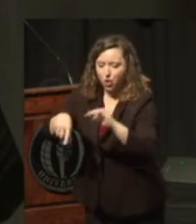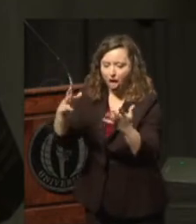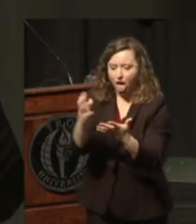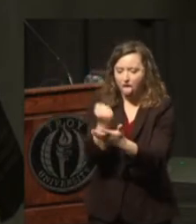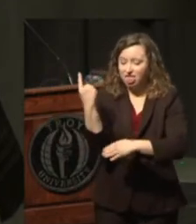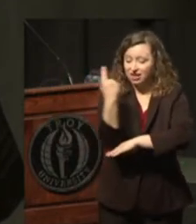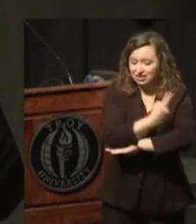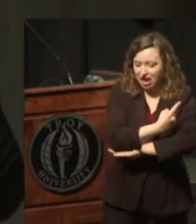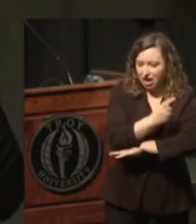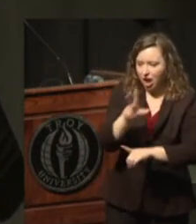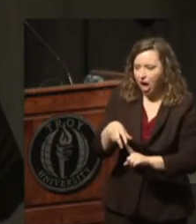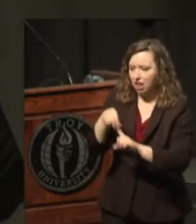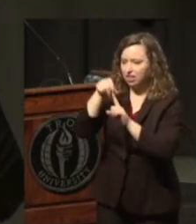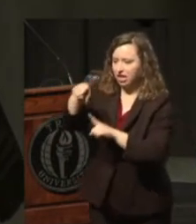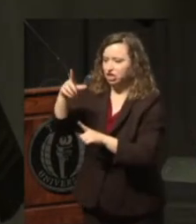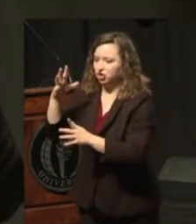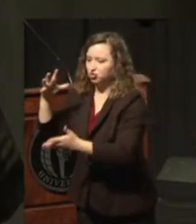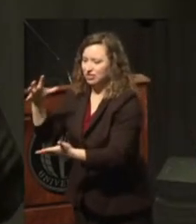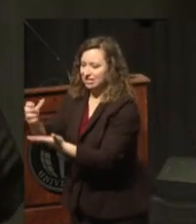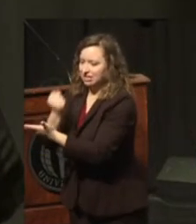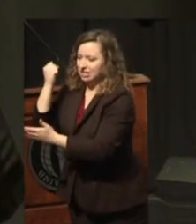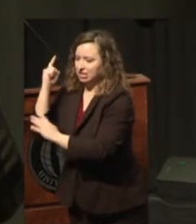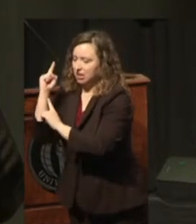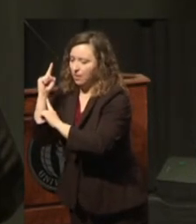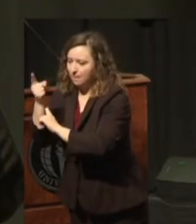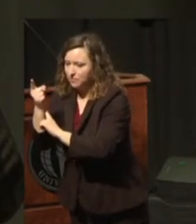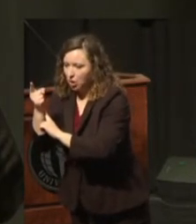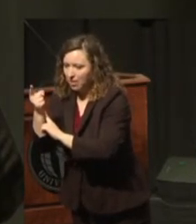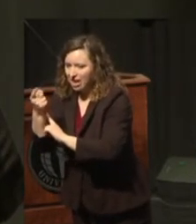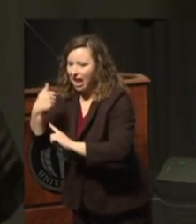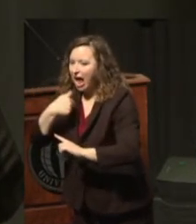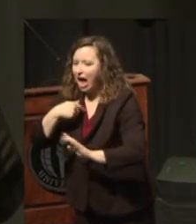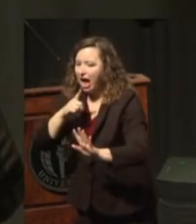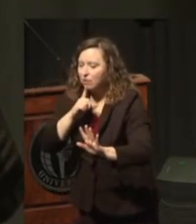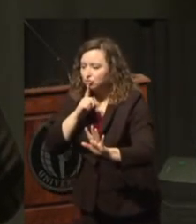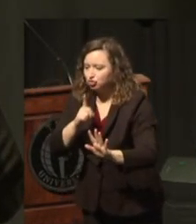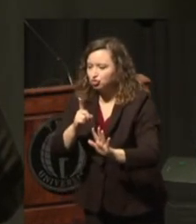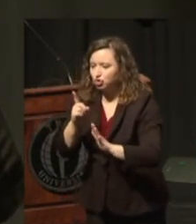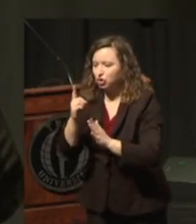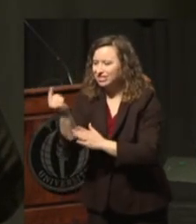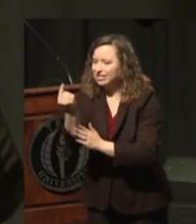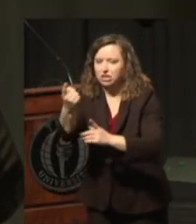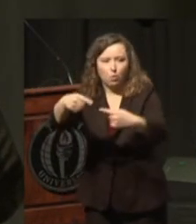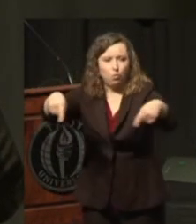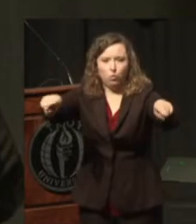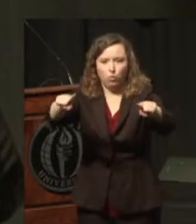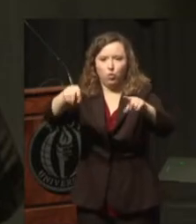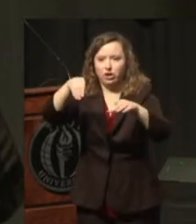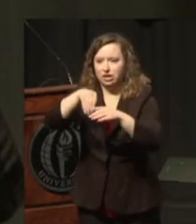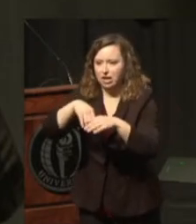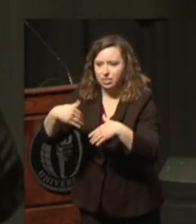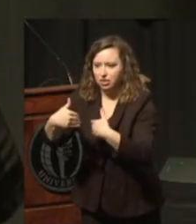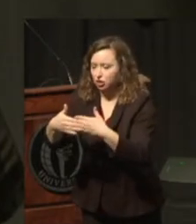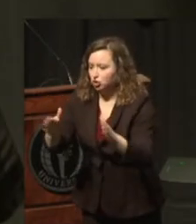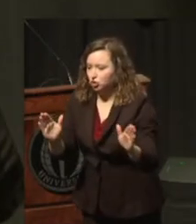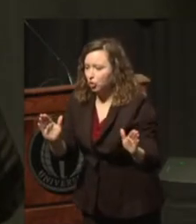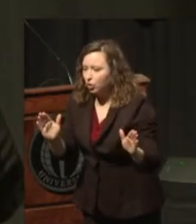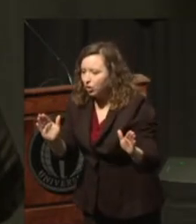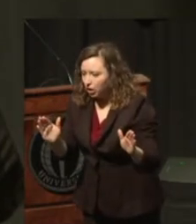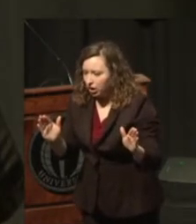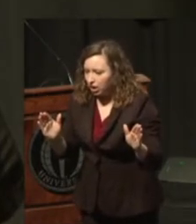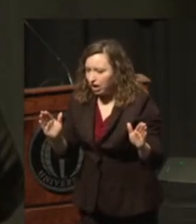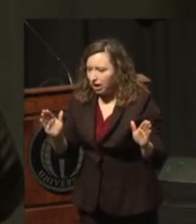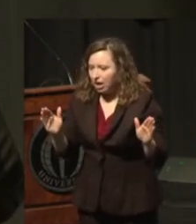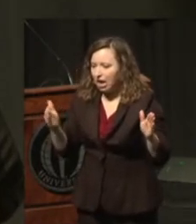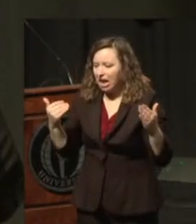Moments make up the day. It's called, and I'm sure there's somebody in here in this place of education can finally tell me how to say this